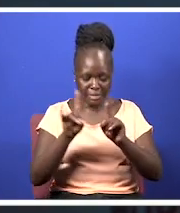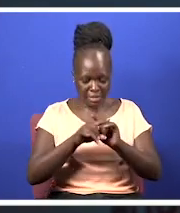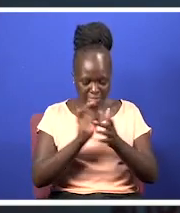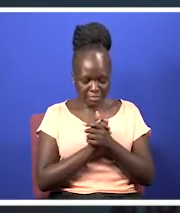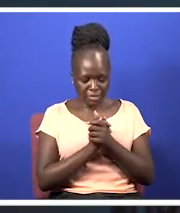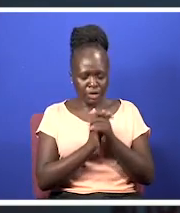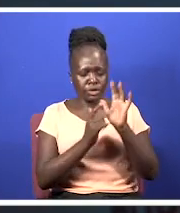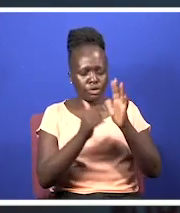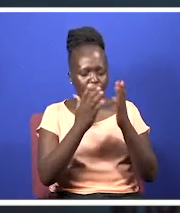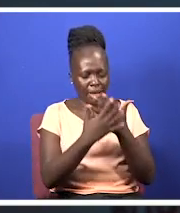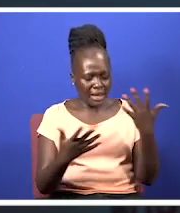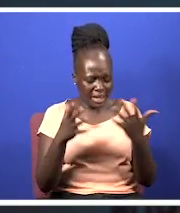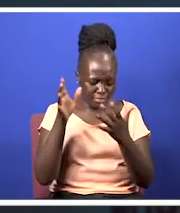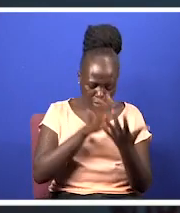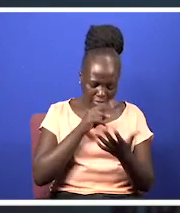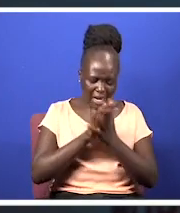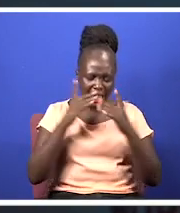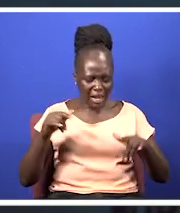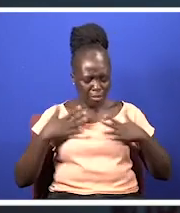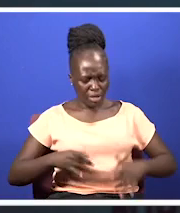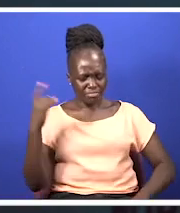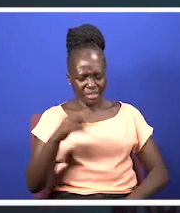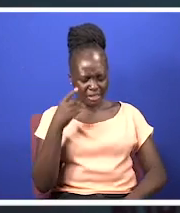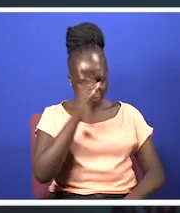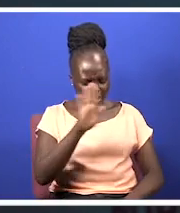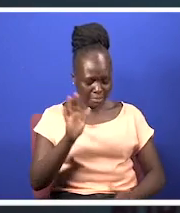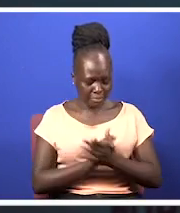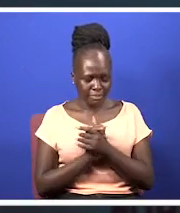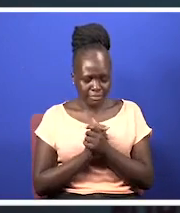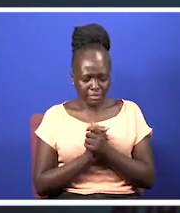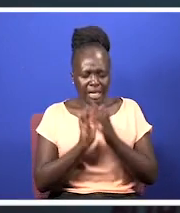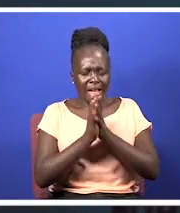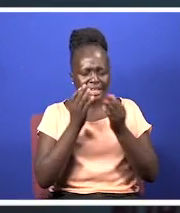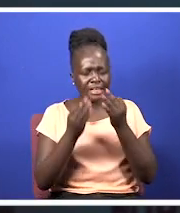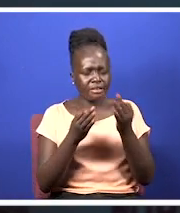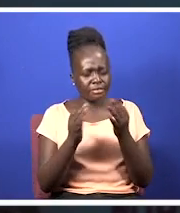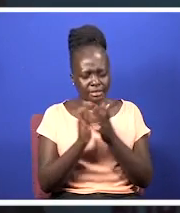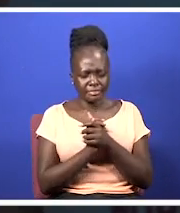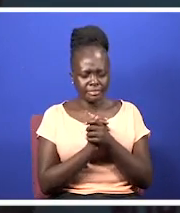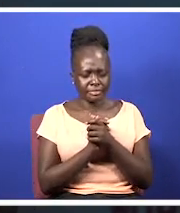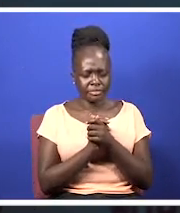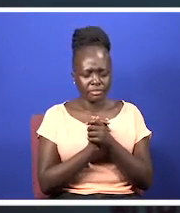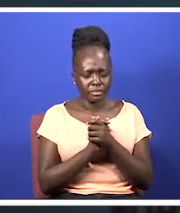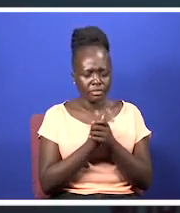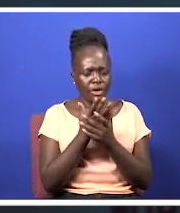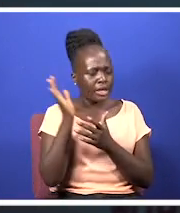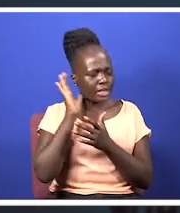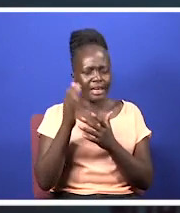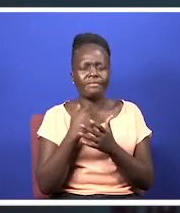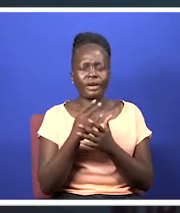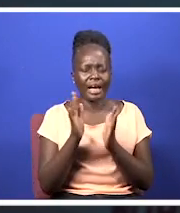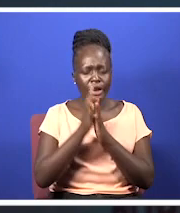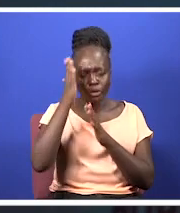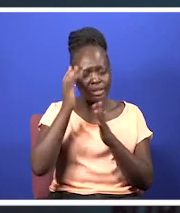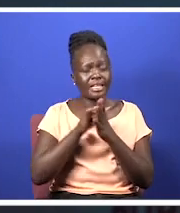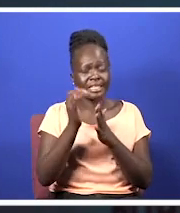that he shed his blood and allowed his body to be beaten for them. And if you are under the sound of my voice and you